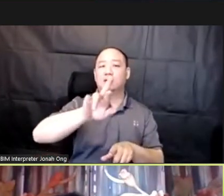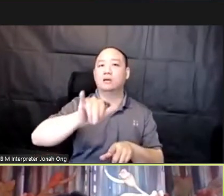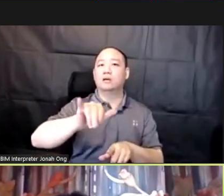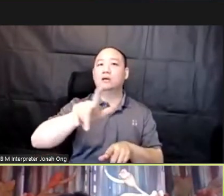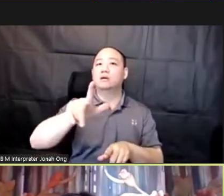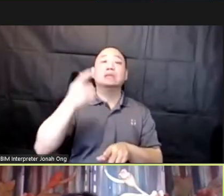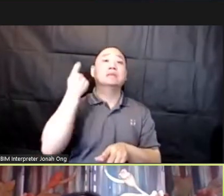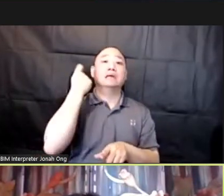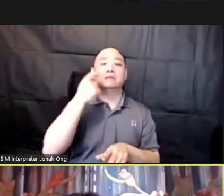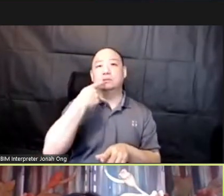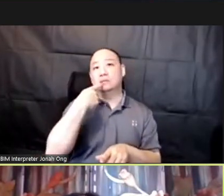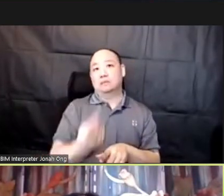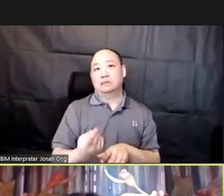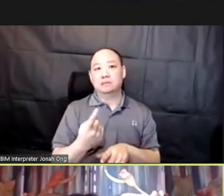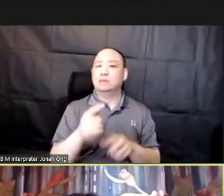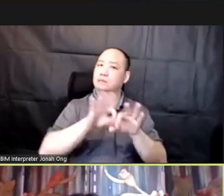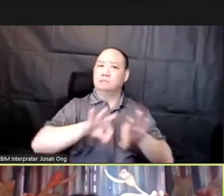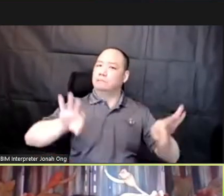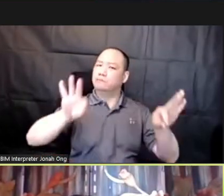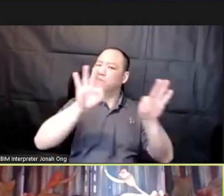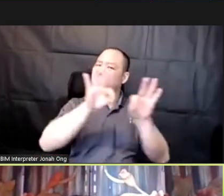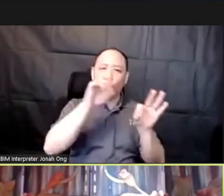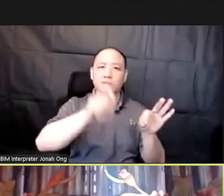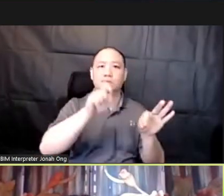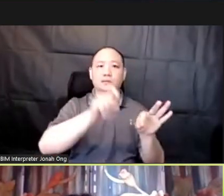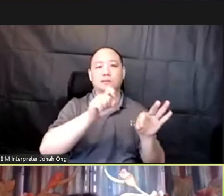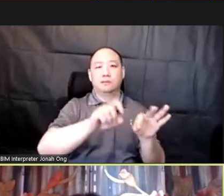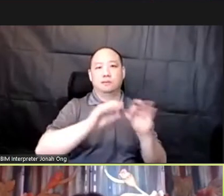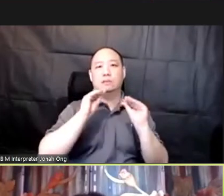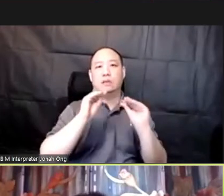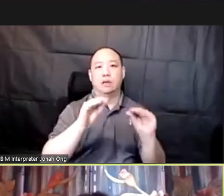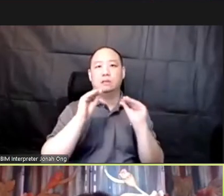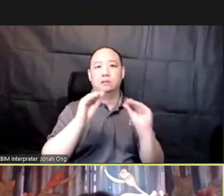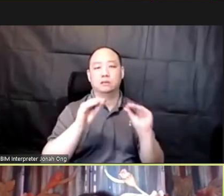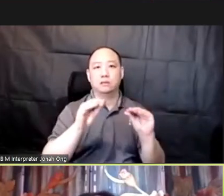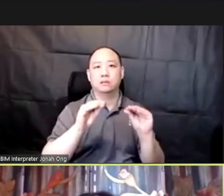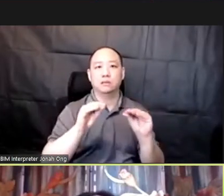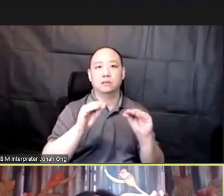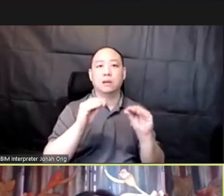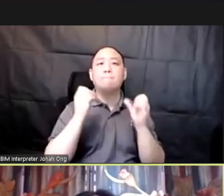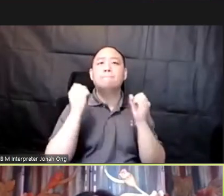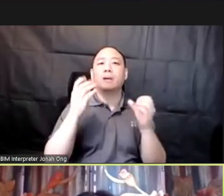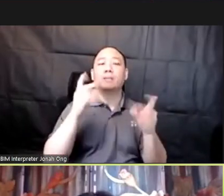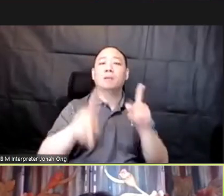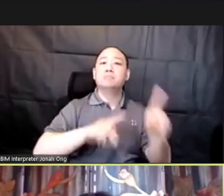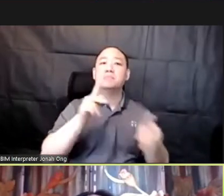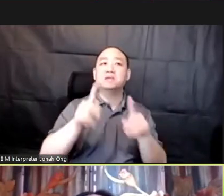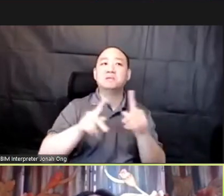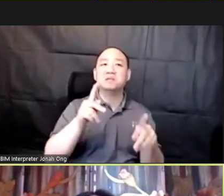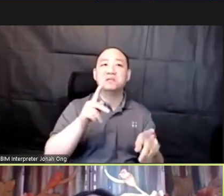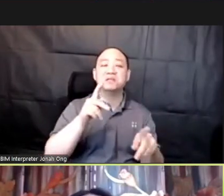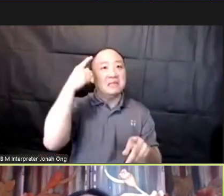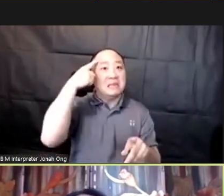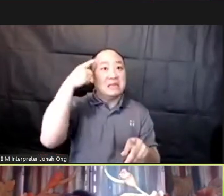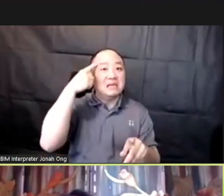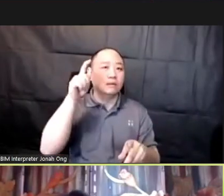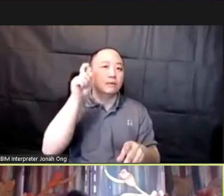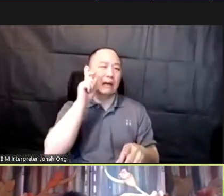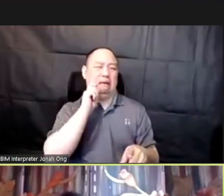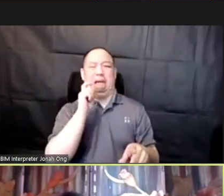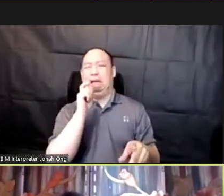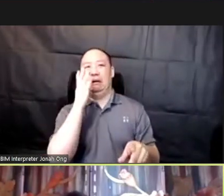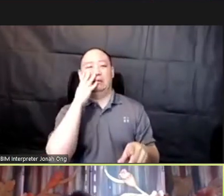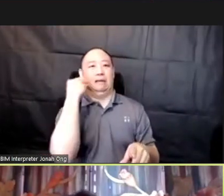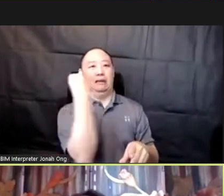what Cheryl pointed out, it's very important to be taught. So a lot of people think sexual education is not necessarily a taboo